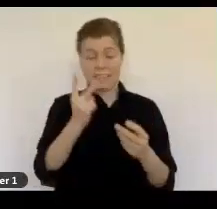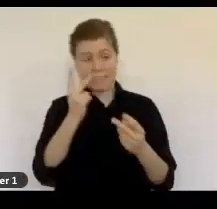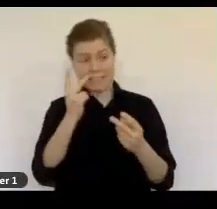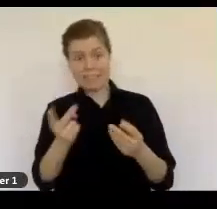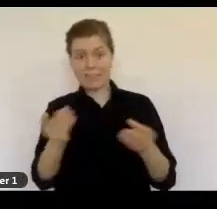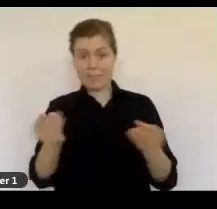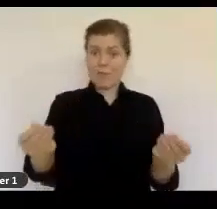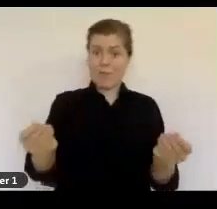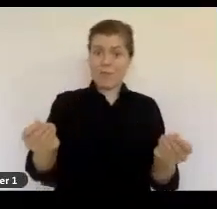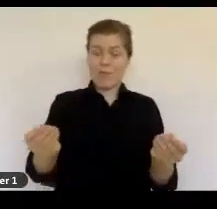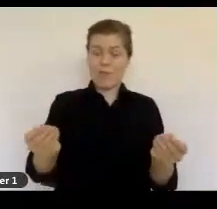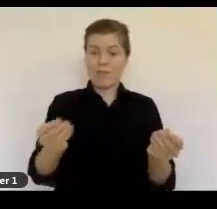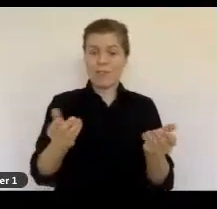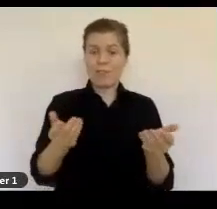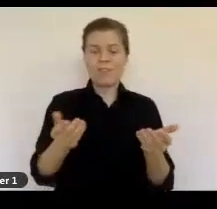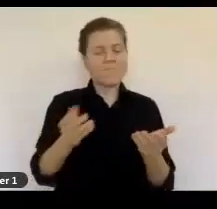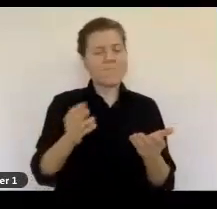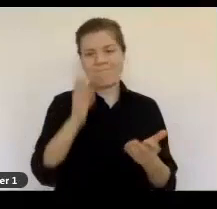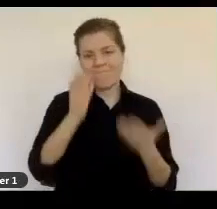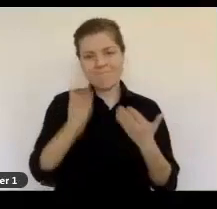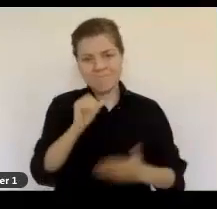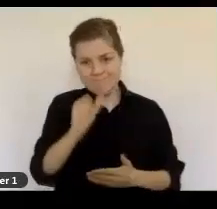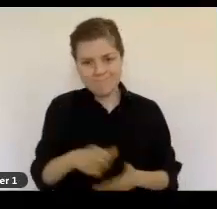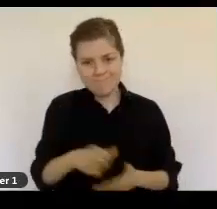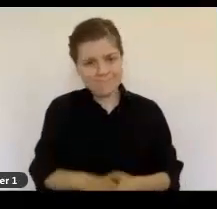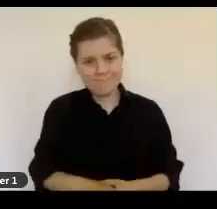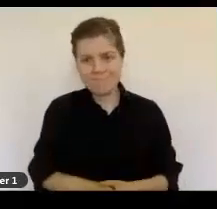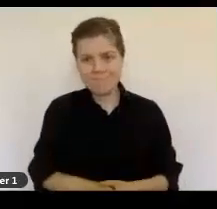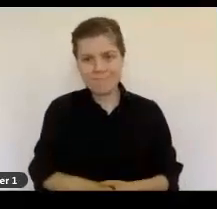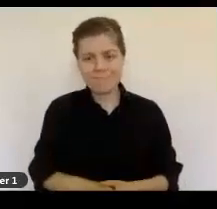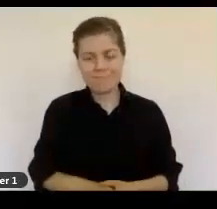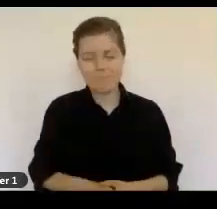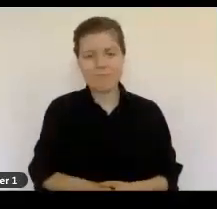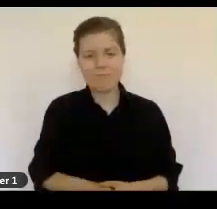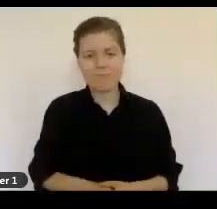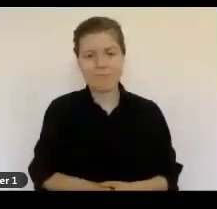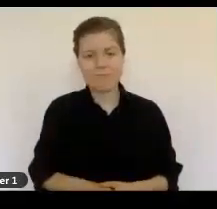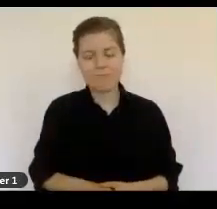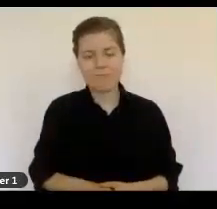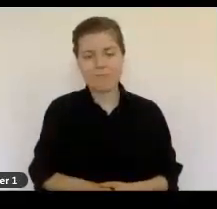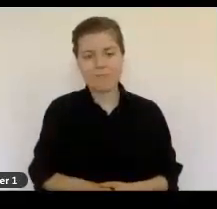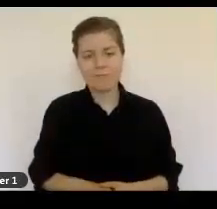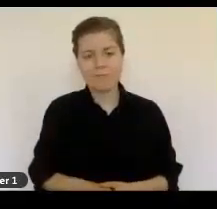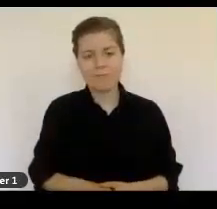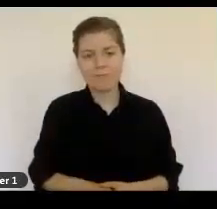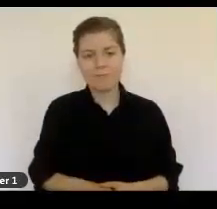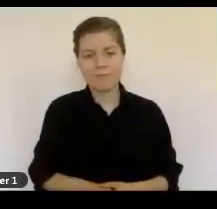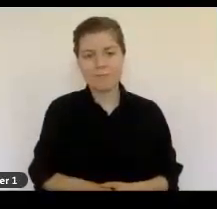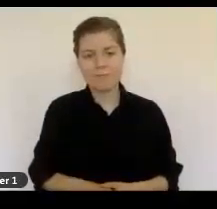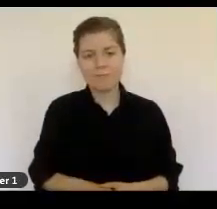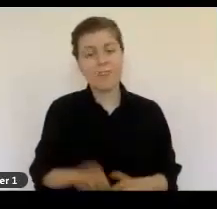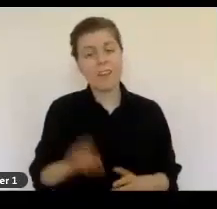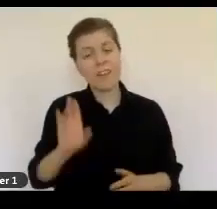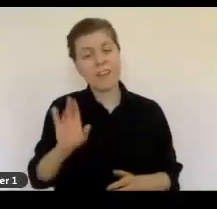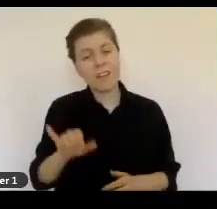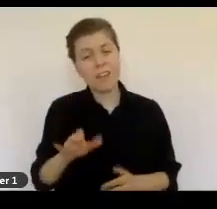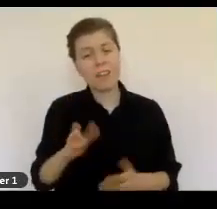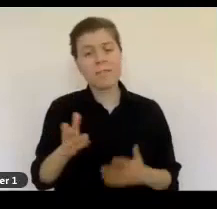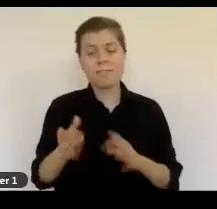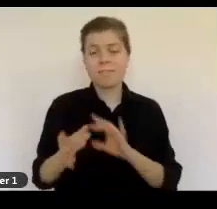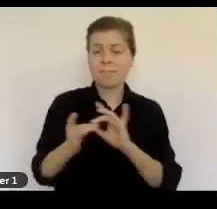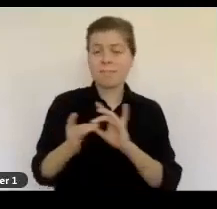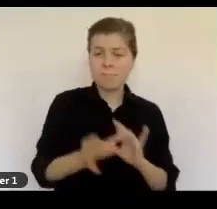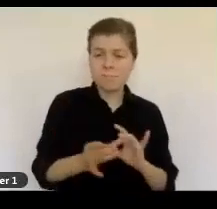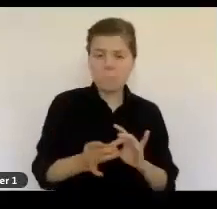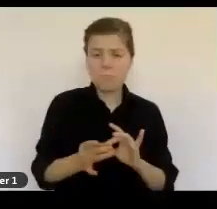not be appropriately realized in material terms. And this is